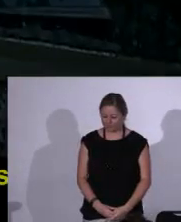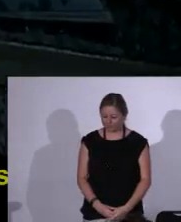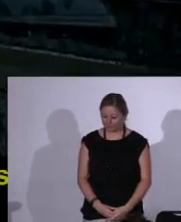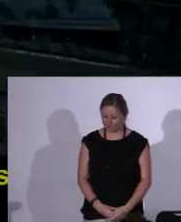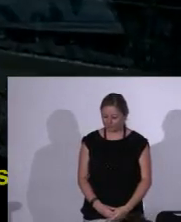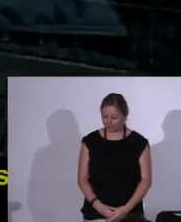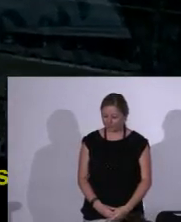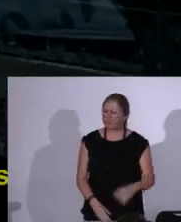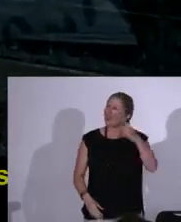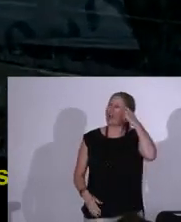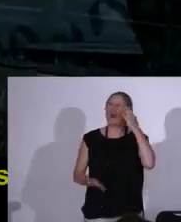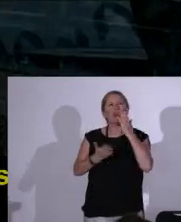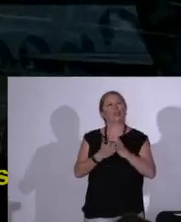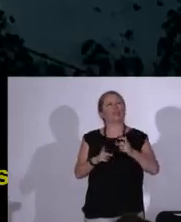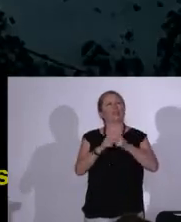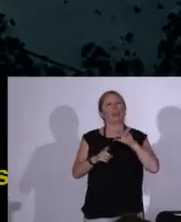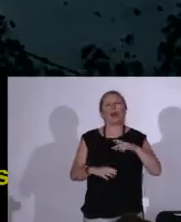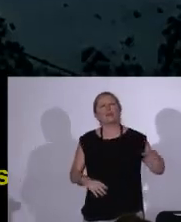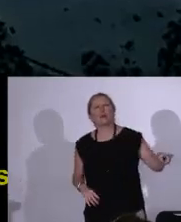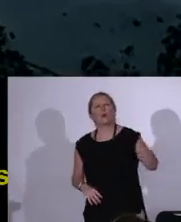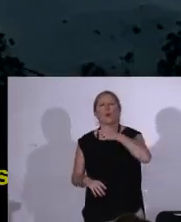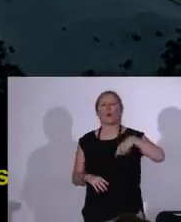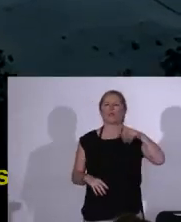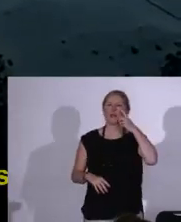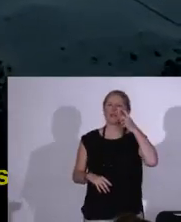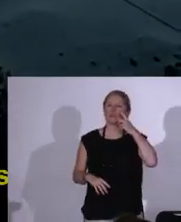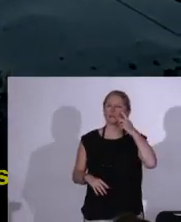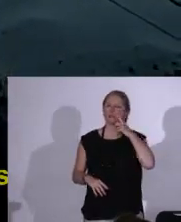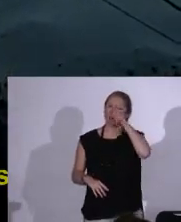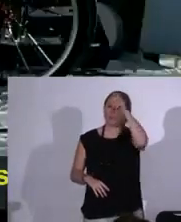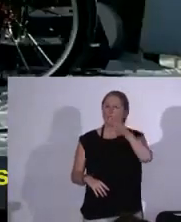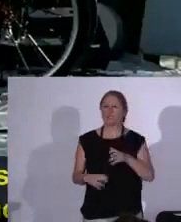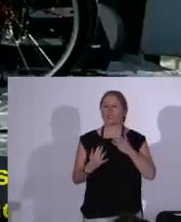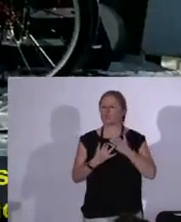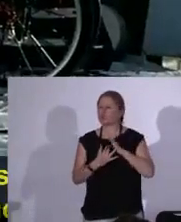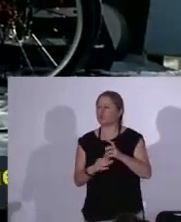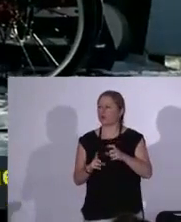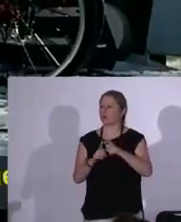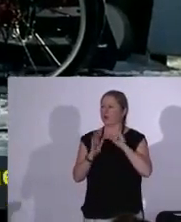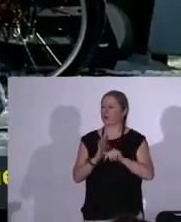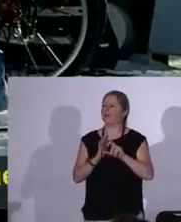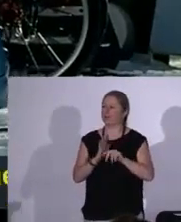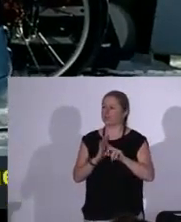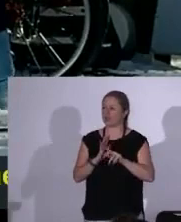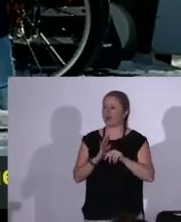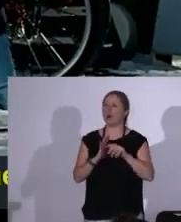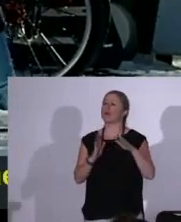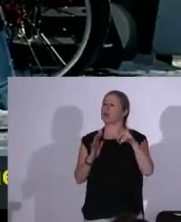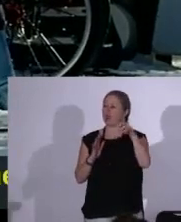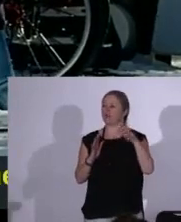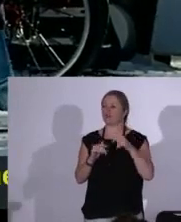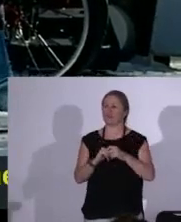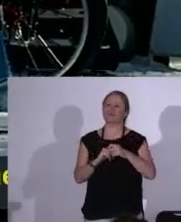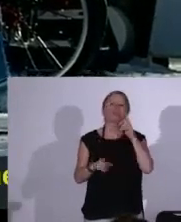I think it's really hard for all of us to see someone struggle with something. But sometimes you have to let people make